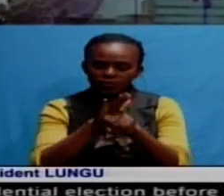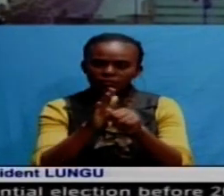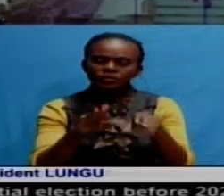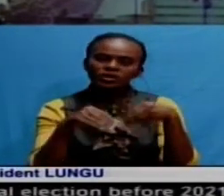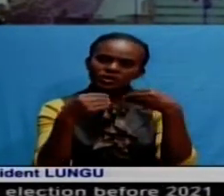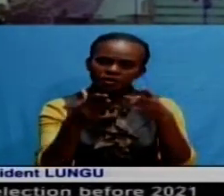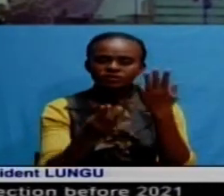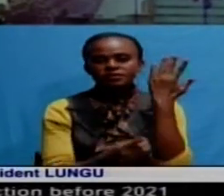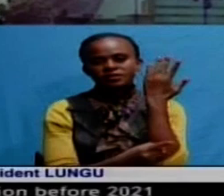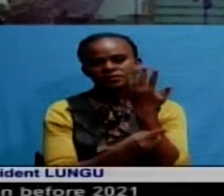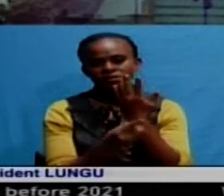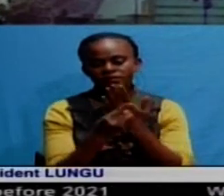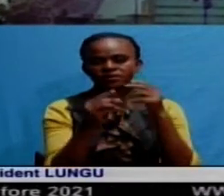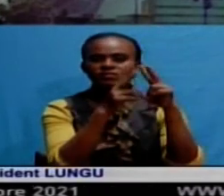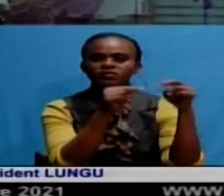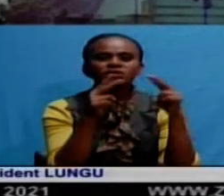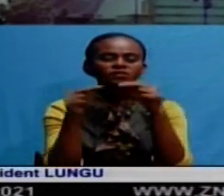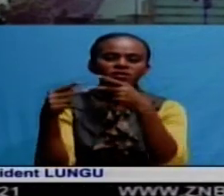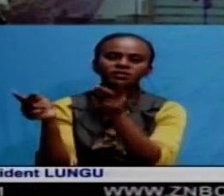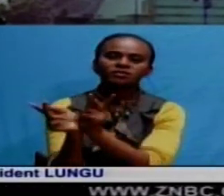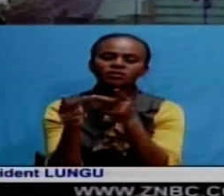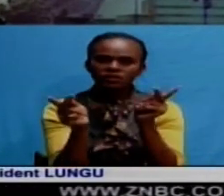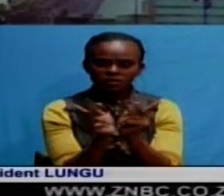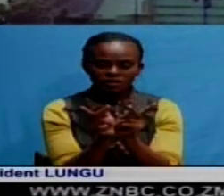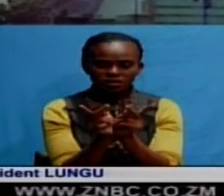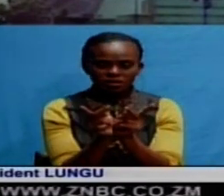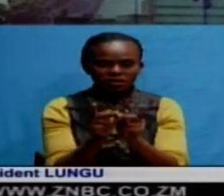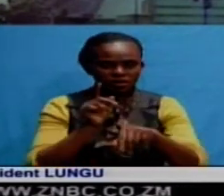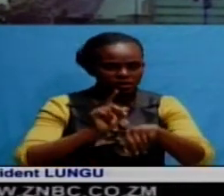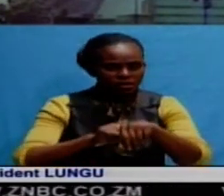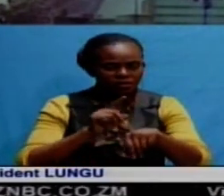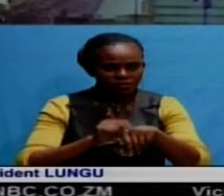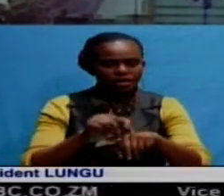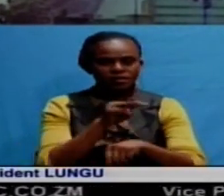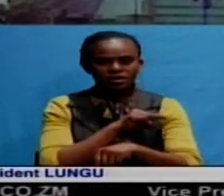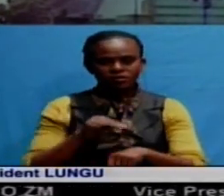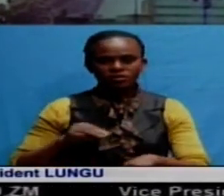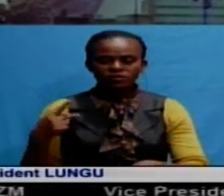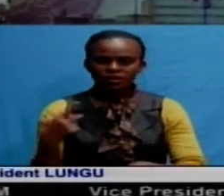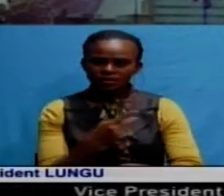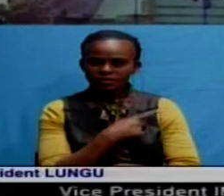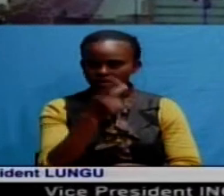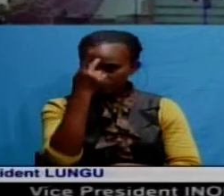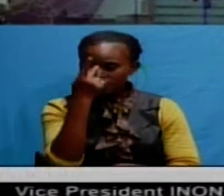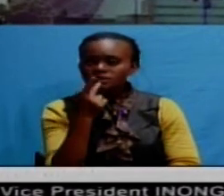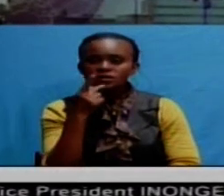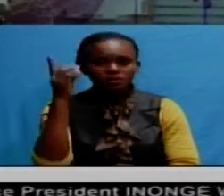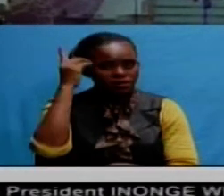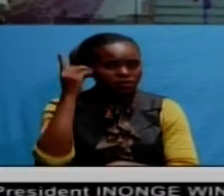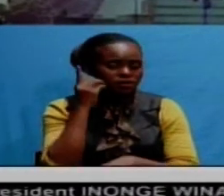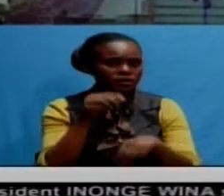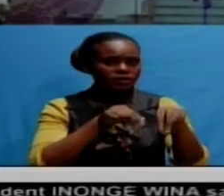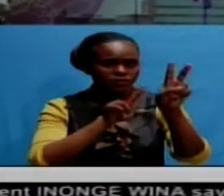delivering development in remote areas. This was when Msanzala Member of Parliament Peter Daka inspected